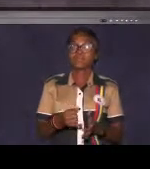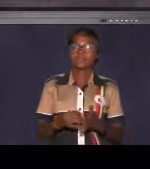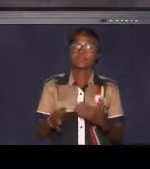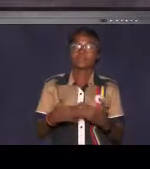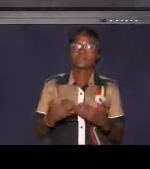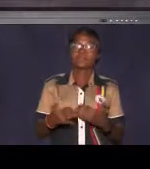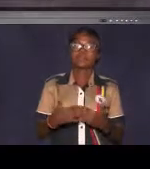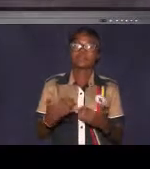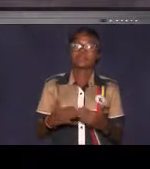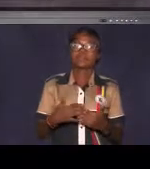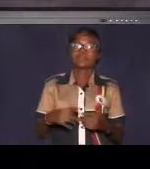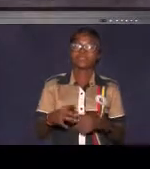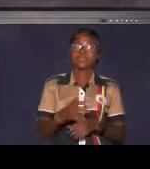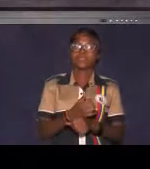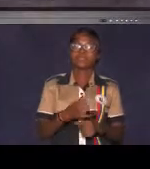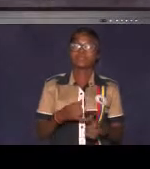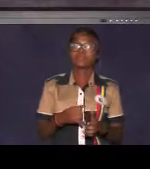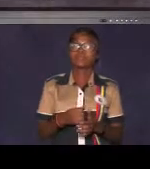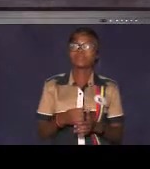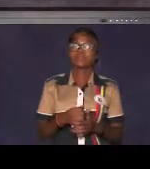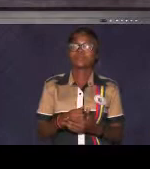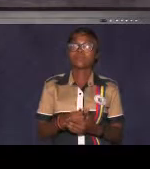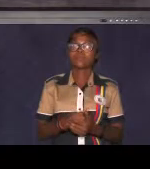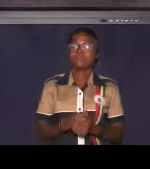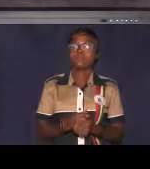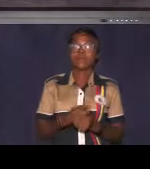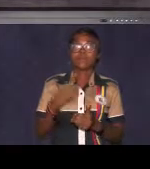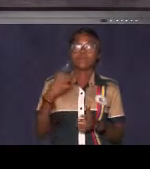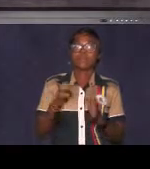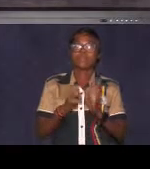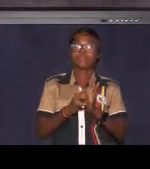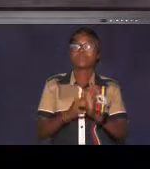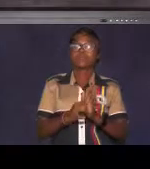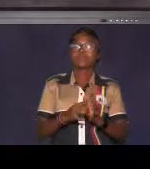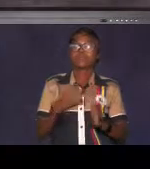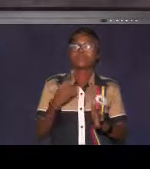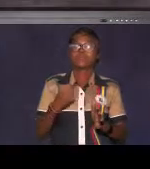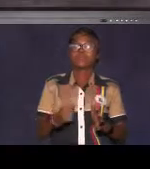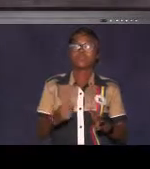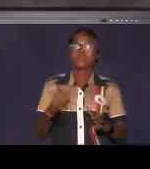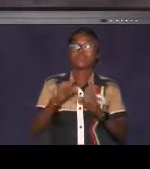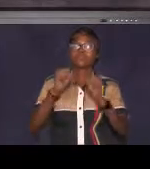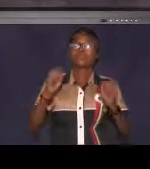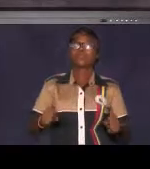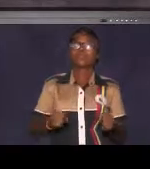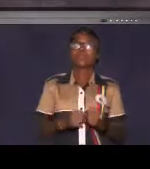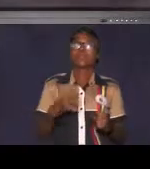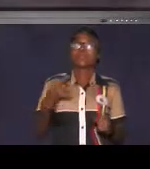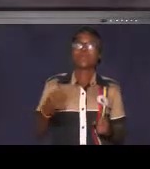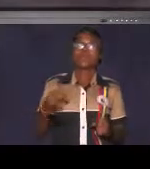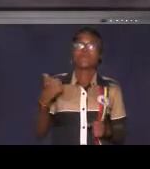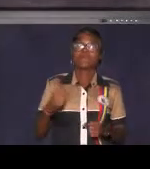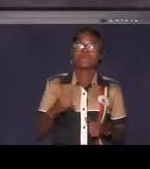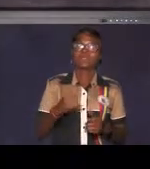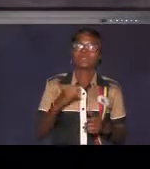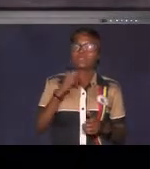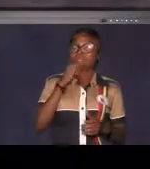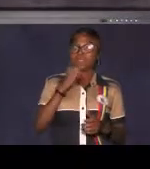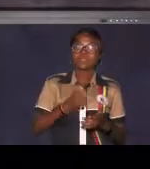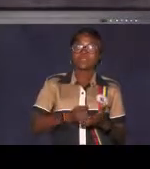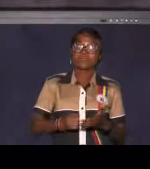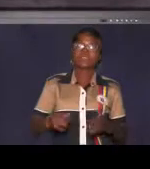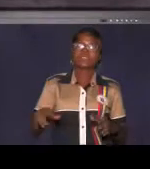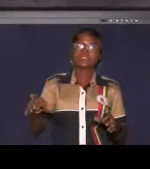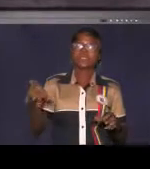can see it's very easy to get perfect squares. For example, the square of 10 is